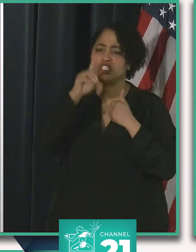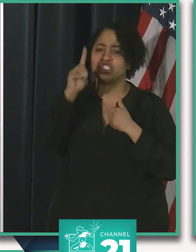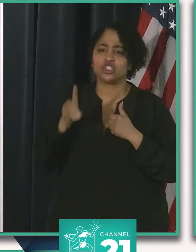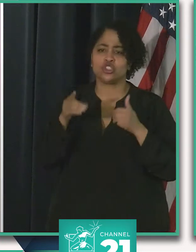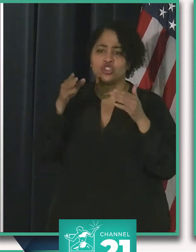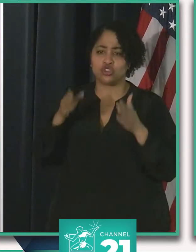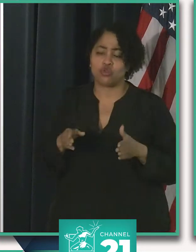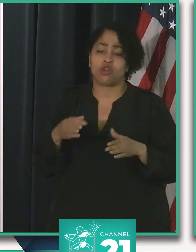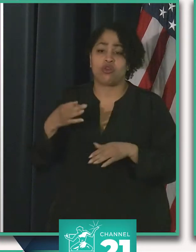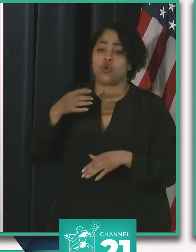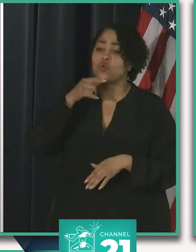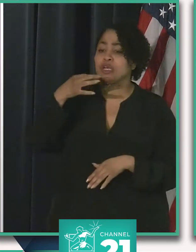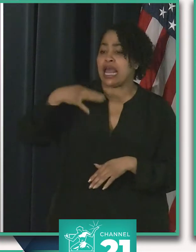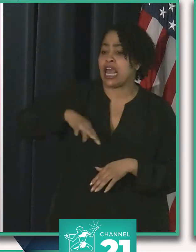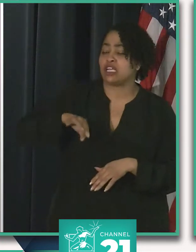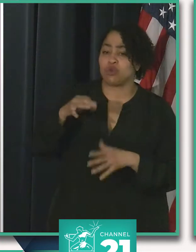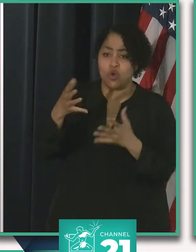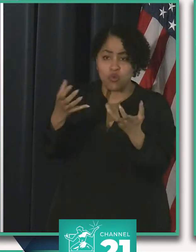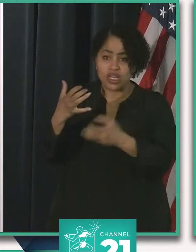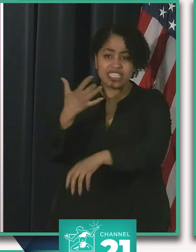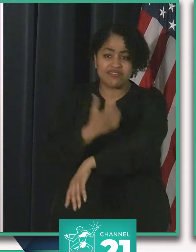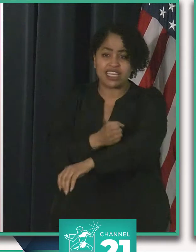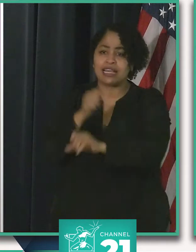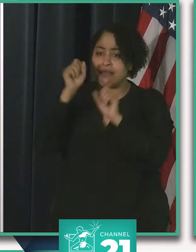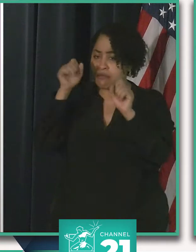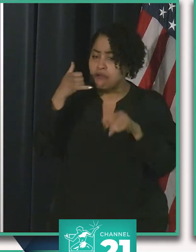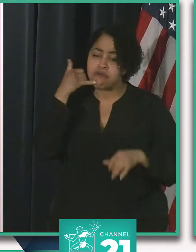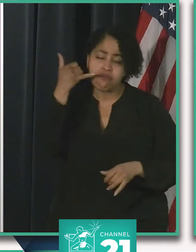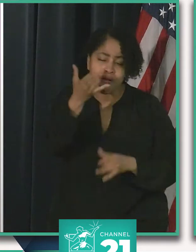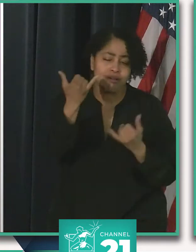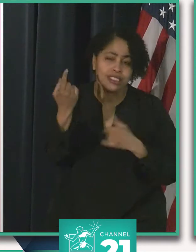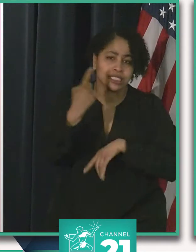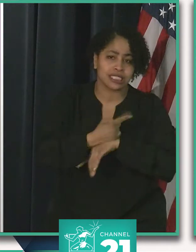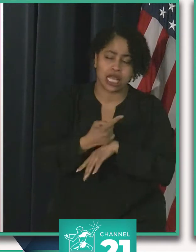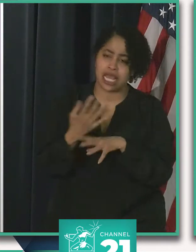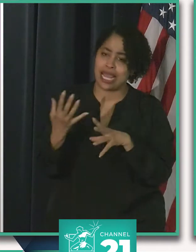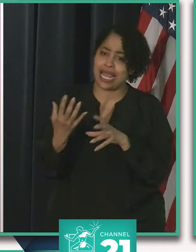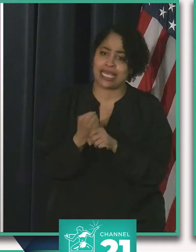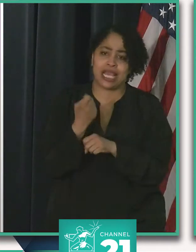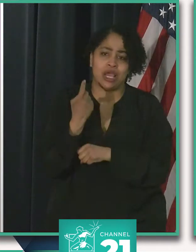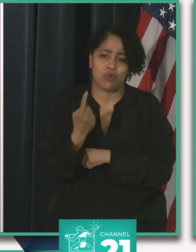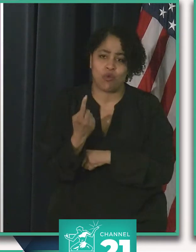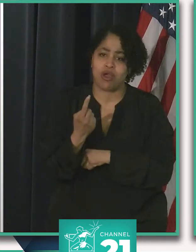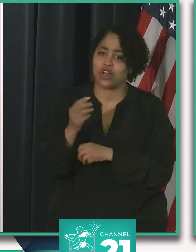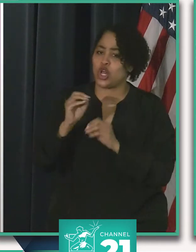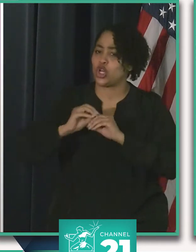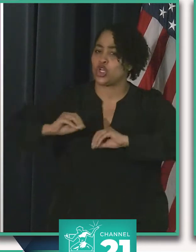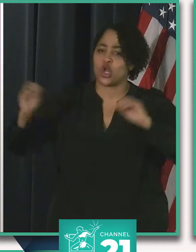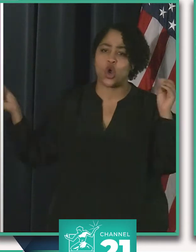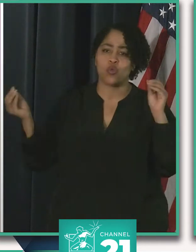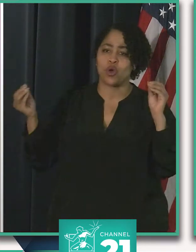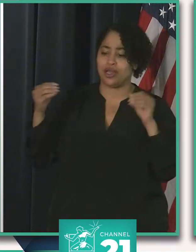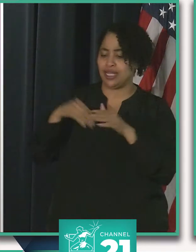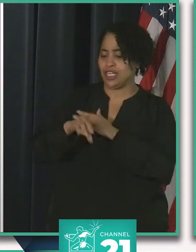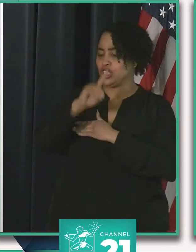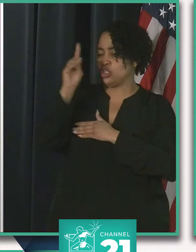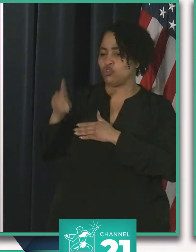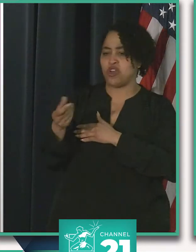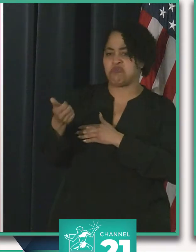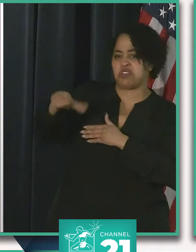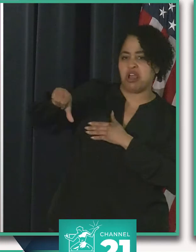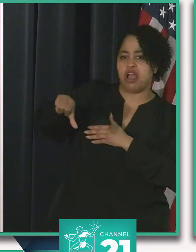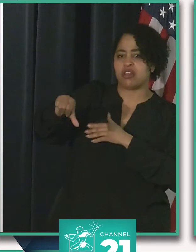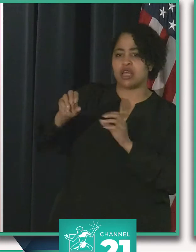who's eligible, who wants a vaccine, can call today and get one. No one in the city has ever been denied